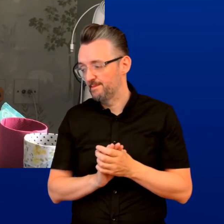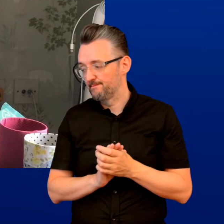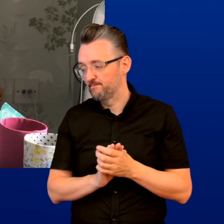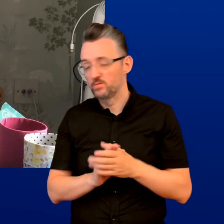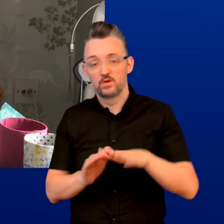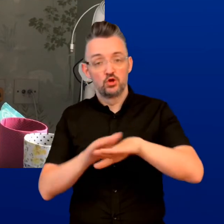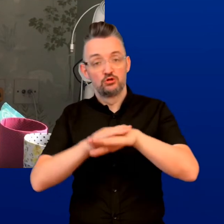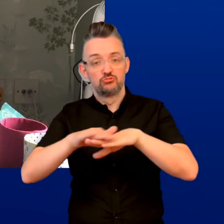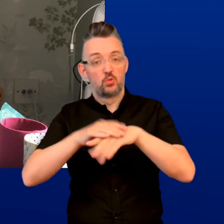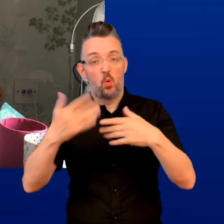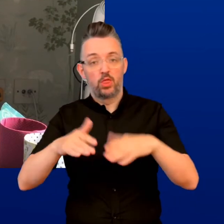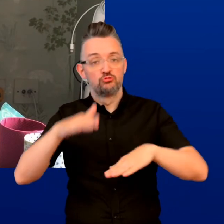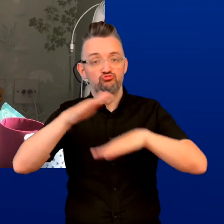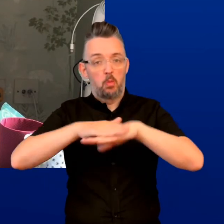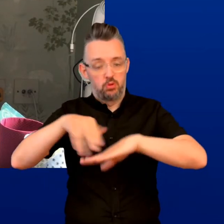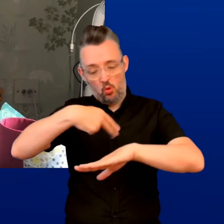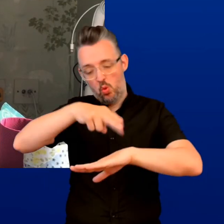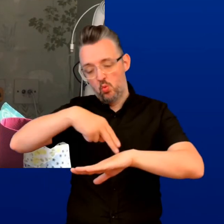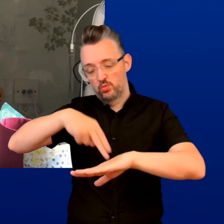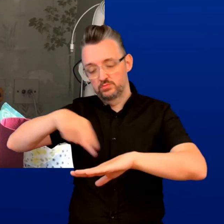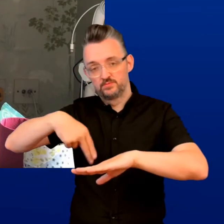the top.